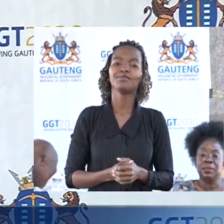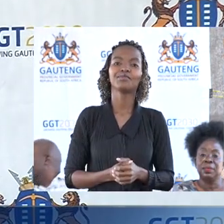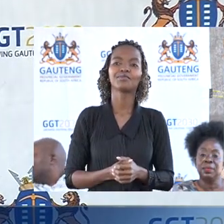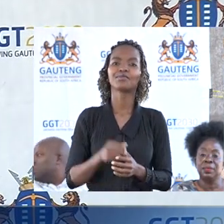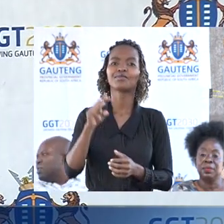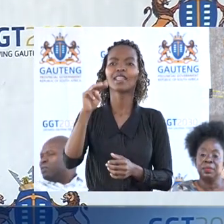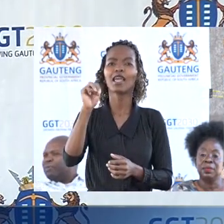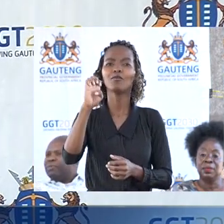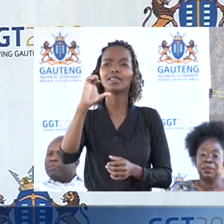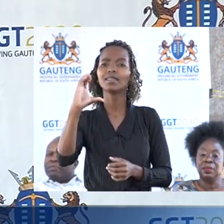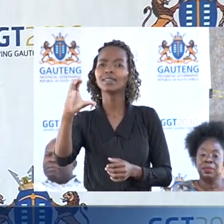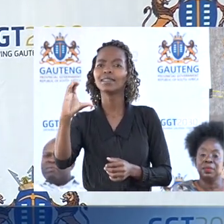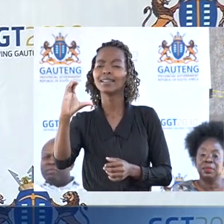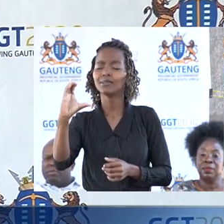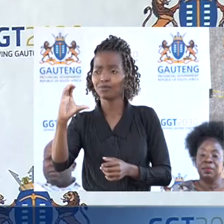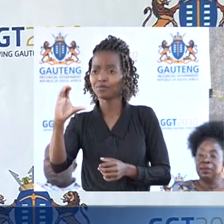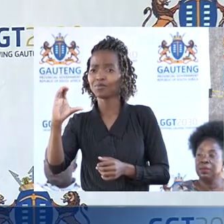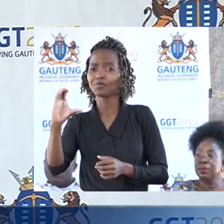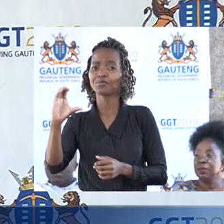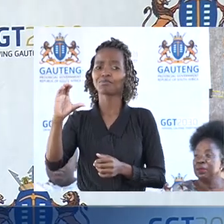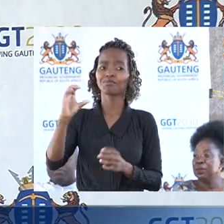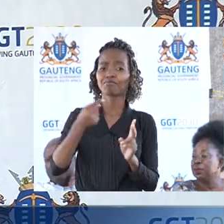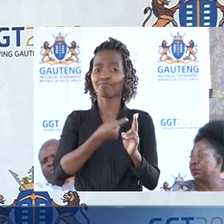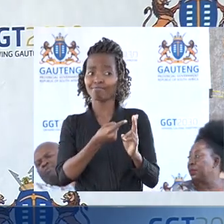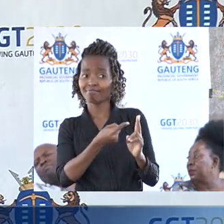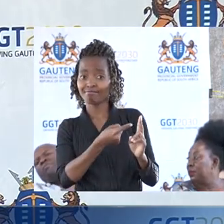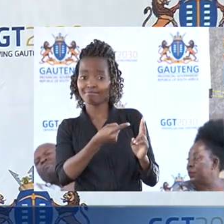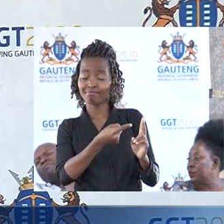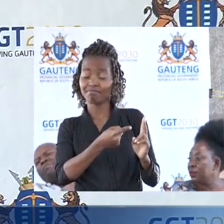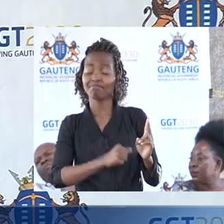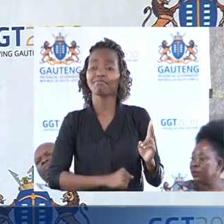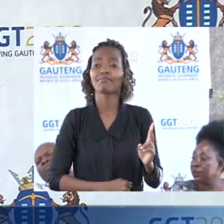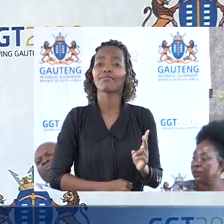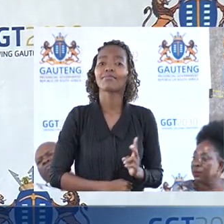As I conclude, MEC Maile, MEC Matume Chilwan,